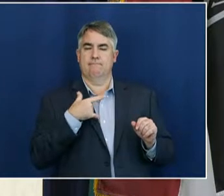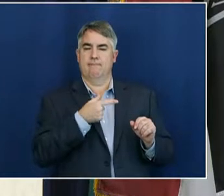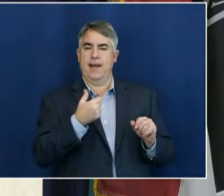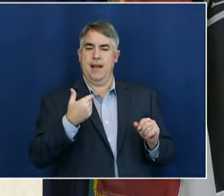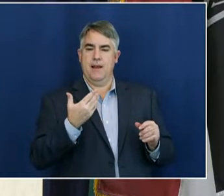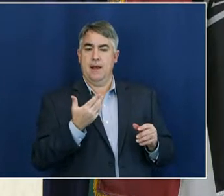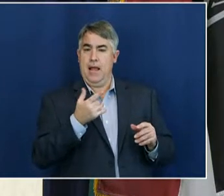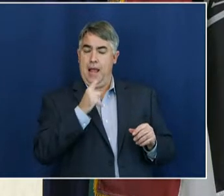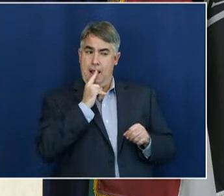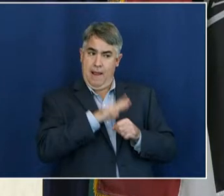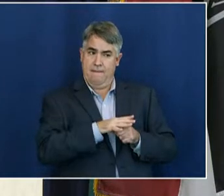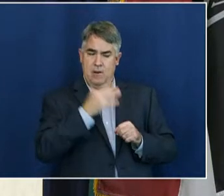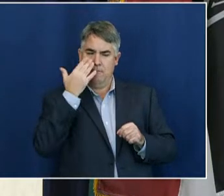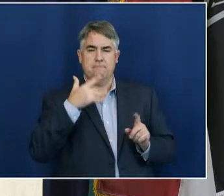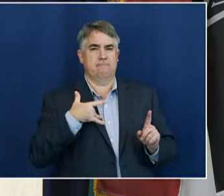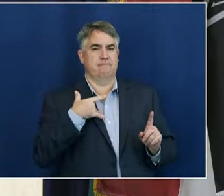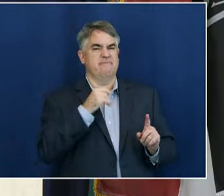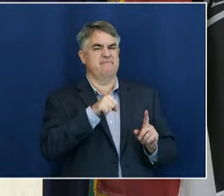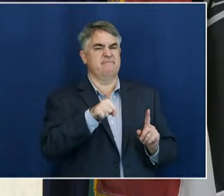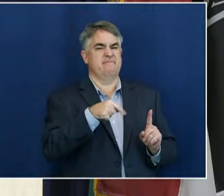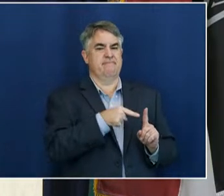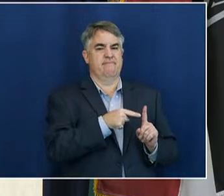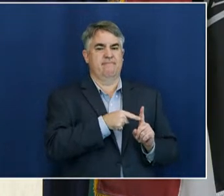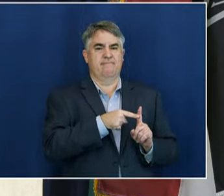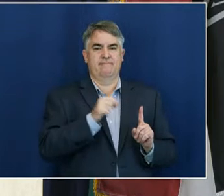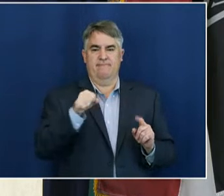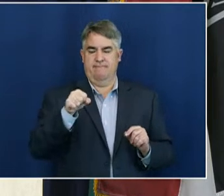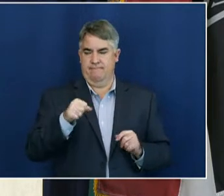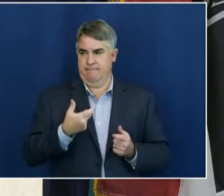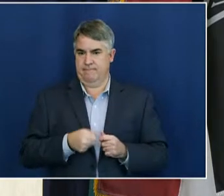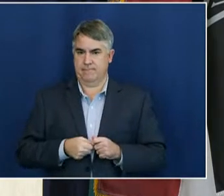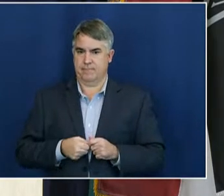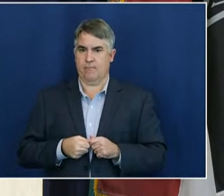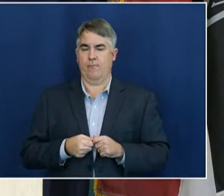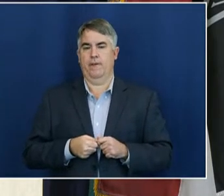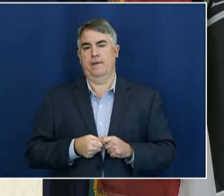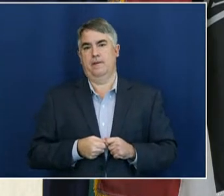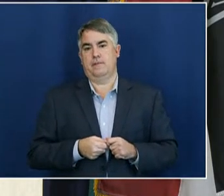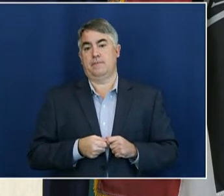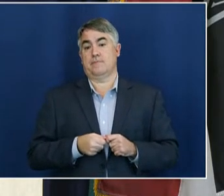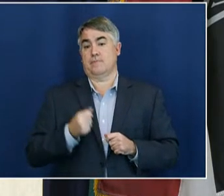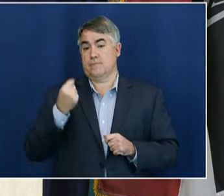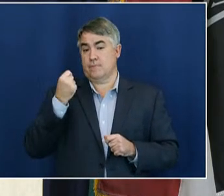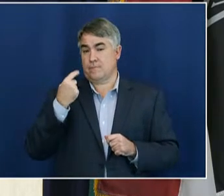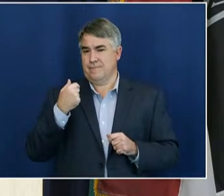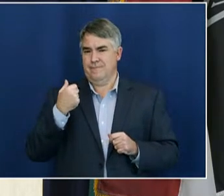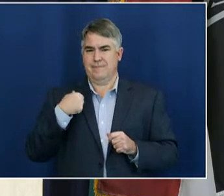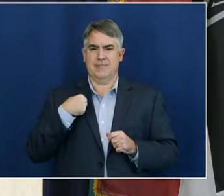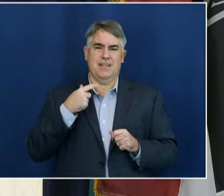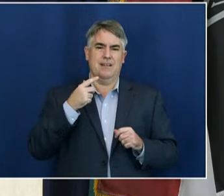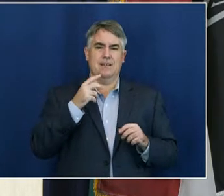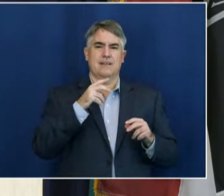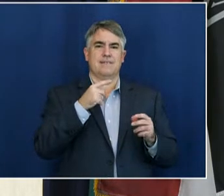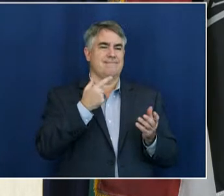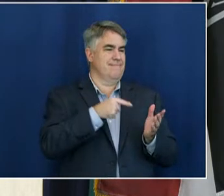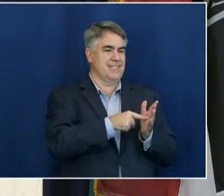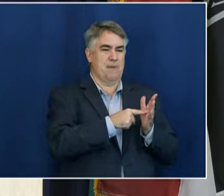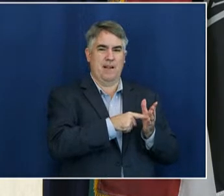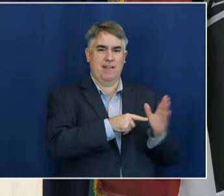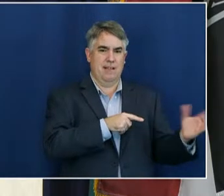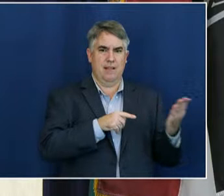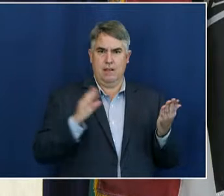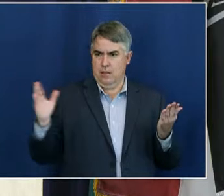case, who unfortunately we didn't have that sample available to prove that it was whole genome sequence